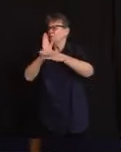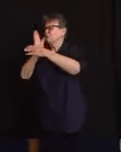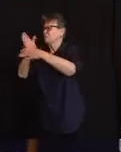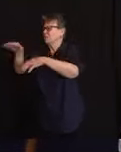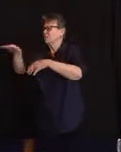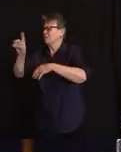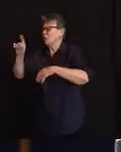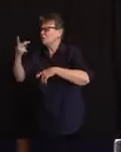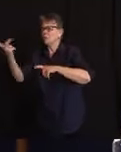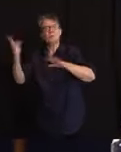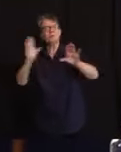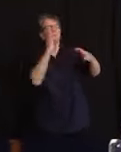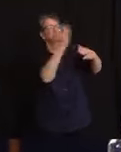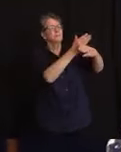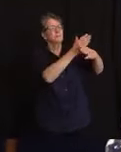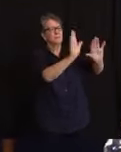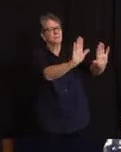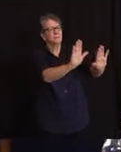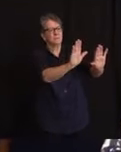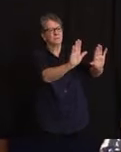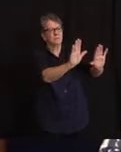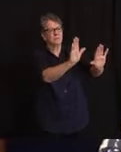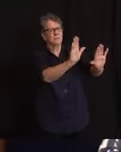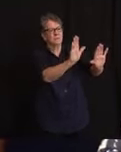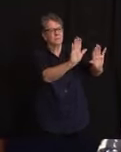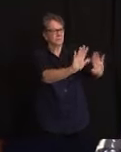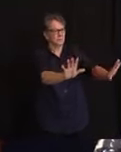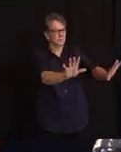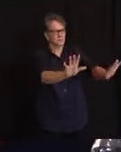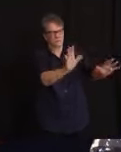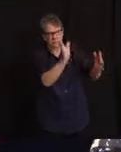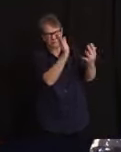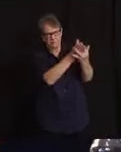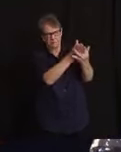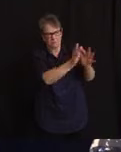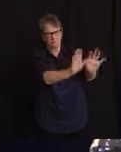institutional bias. It exists throughout all of healthcare.